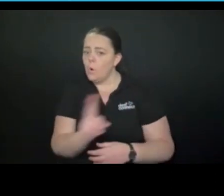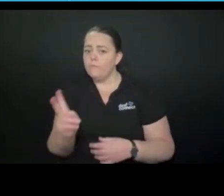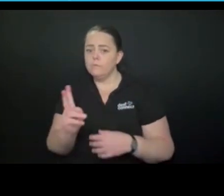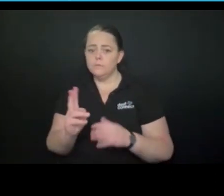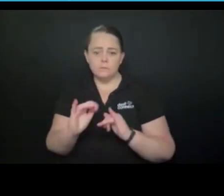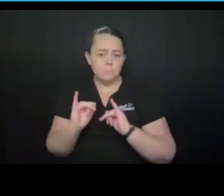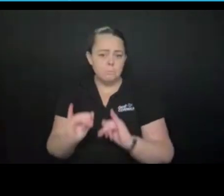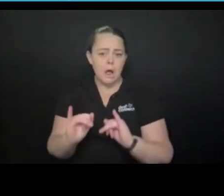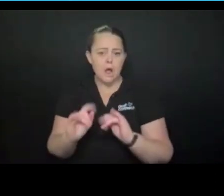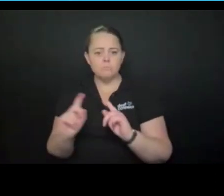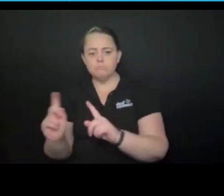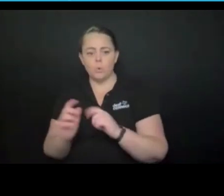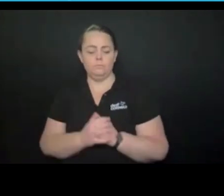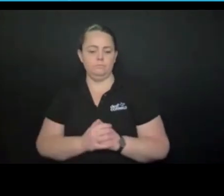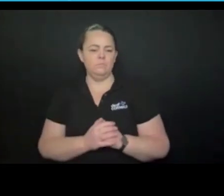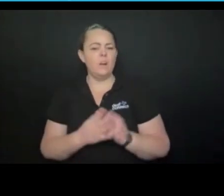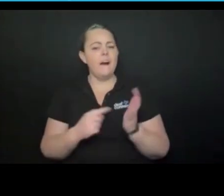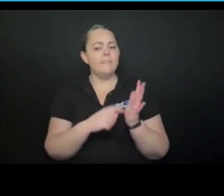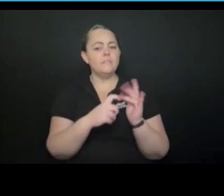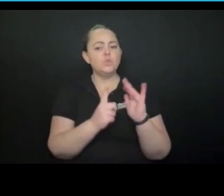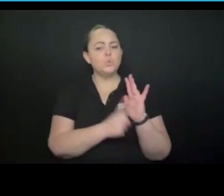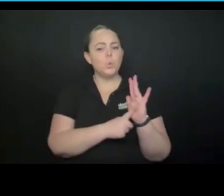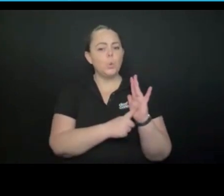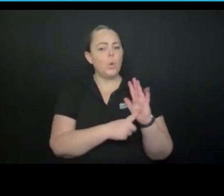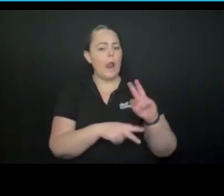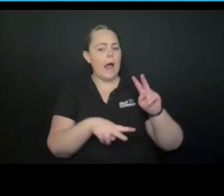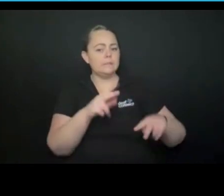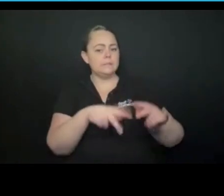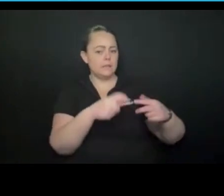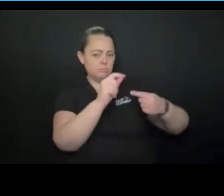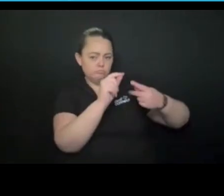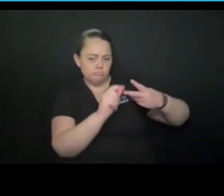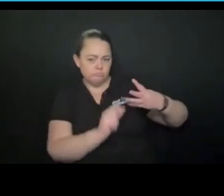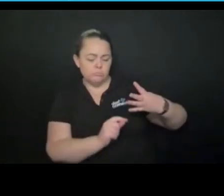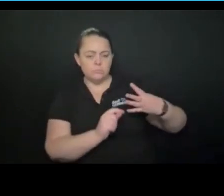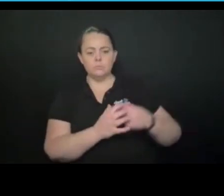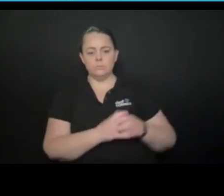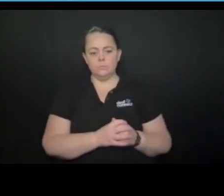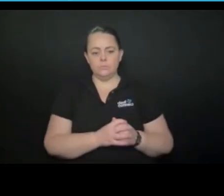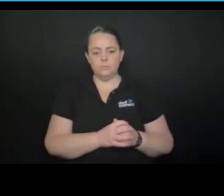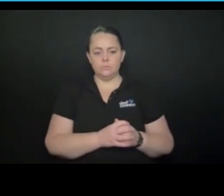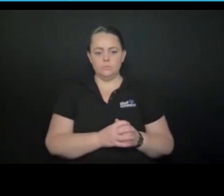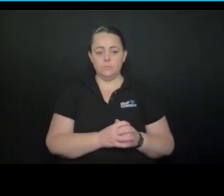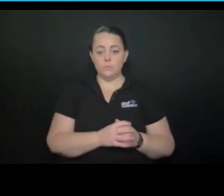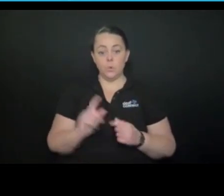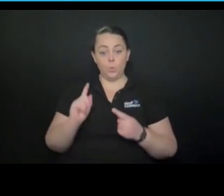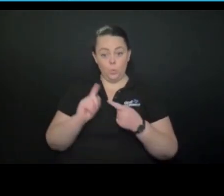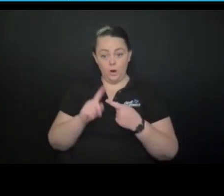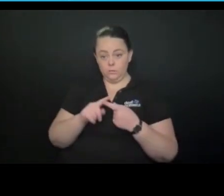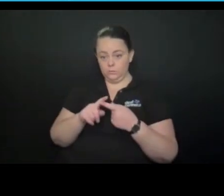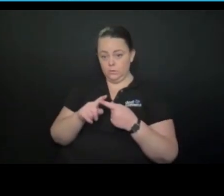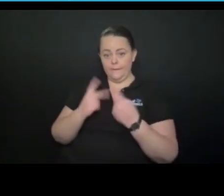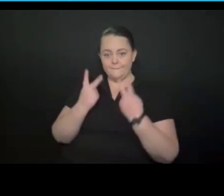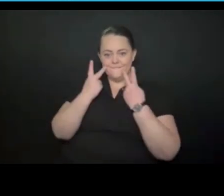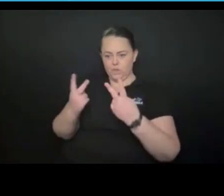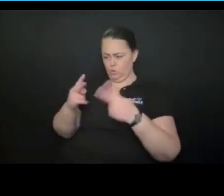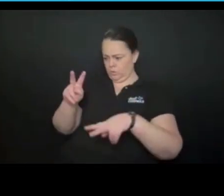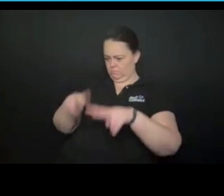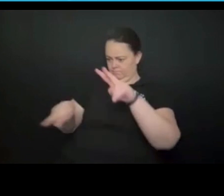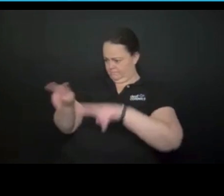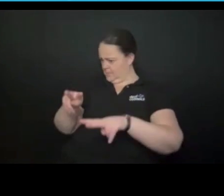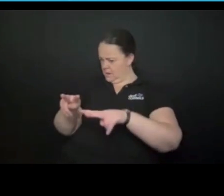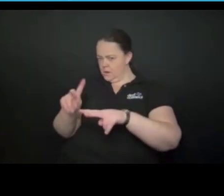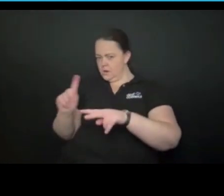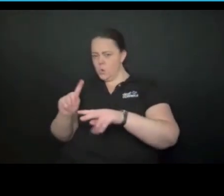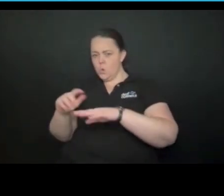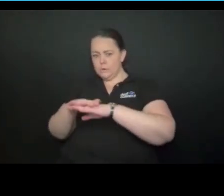The tool assesses IAD severity across 4 subcategories based on visual inspection or assessment of the